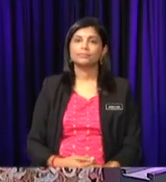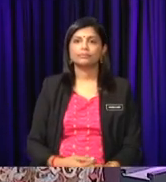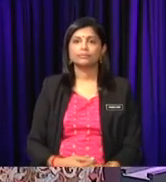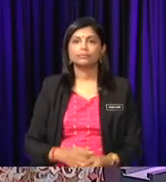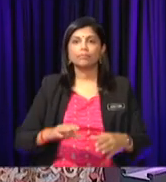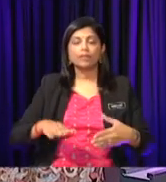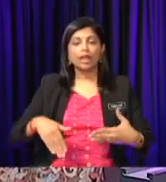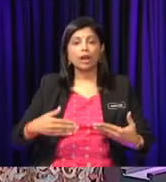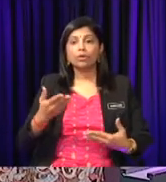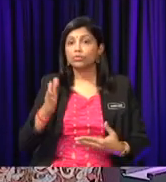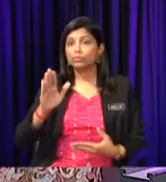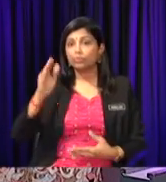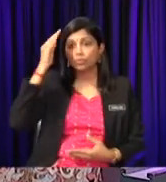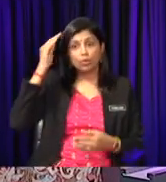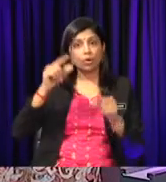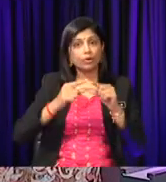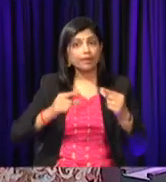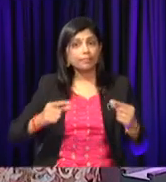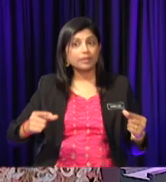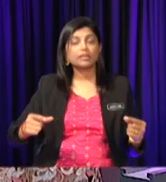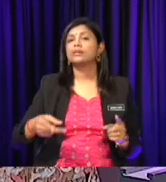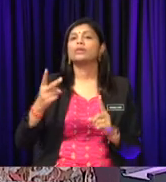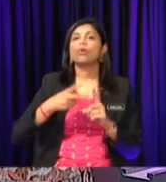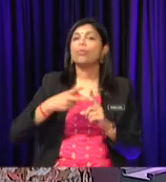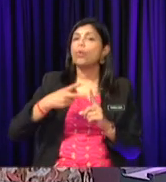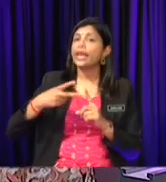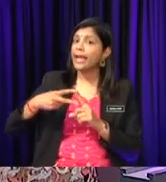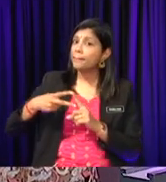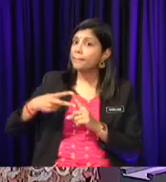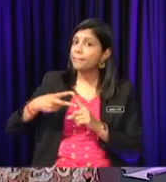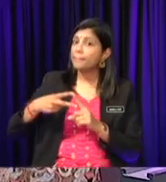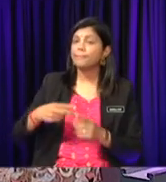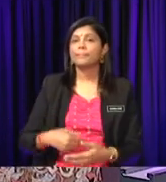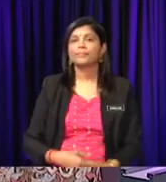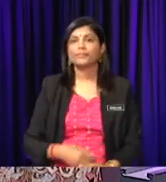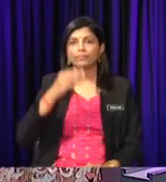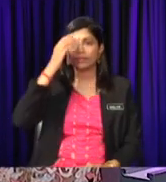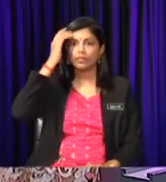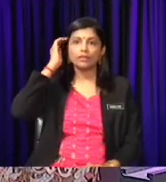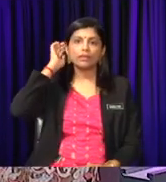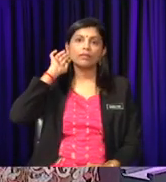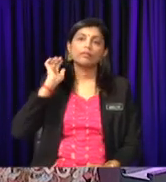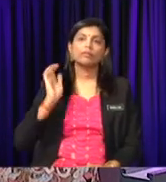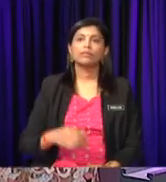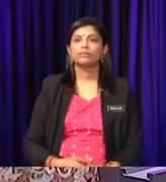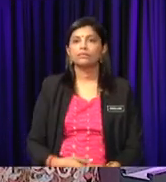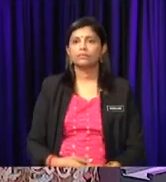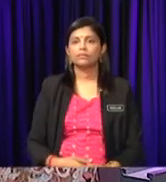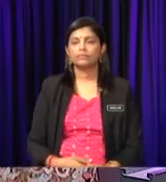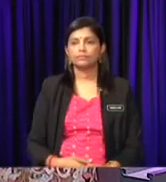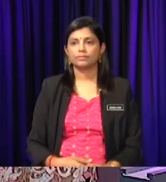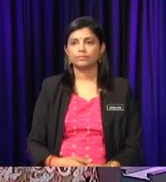you know your grammar, your vocabulary, all right? And also, what was the other one? Overall performance, grammar,